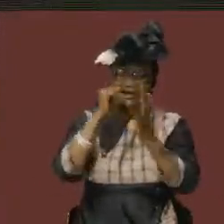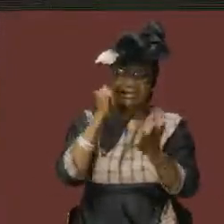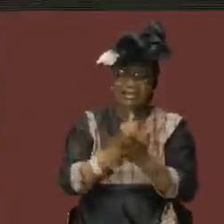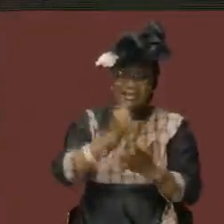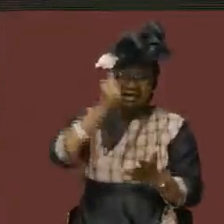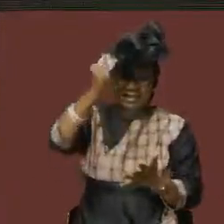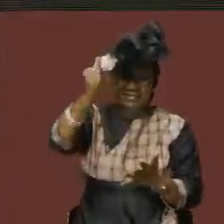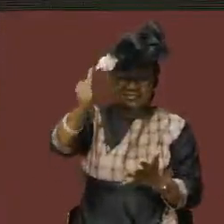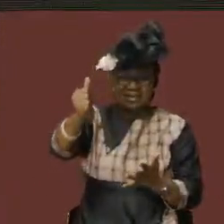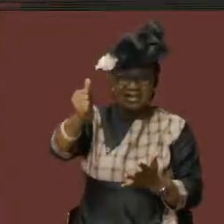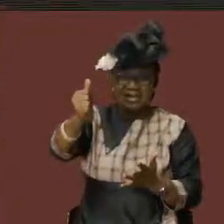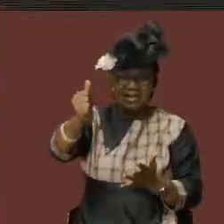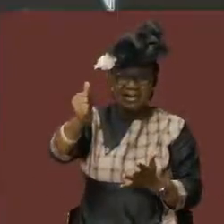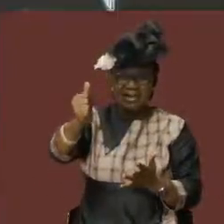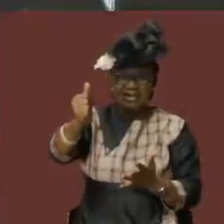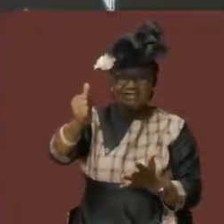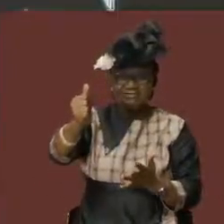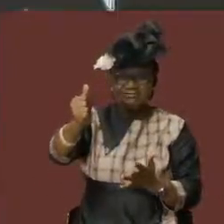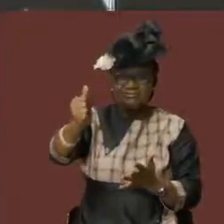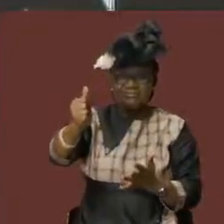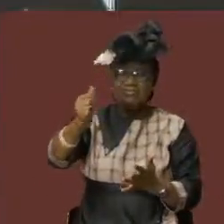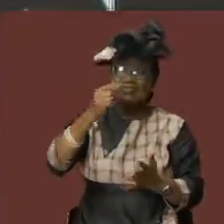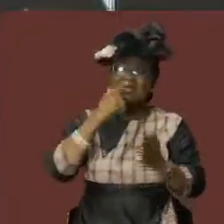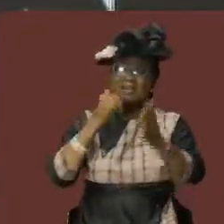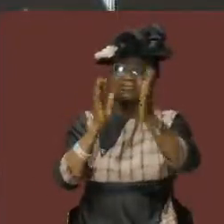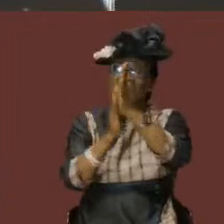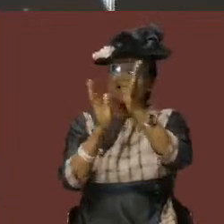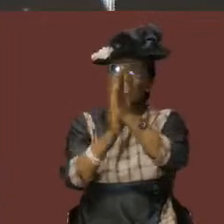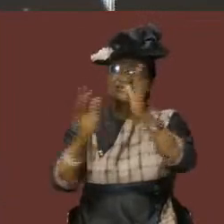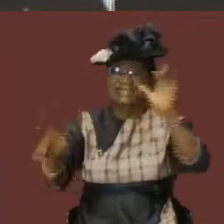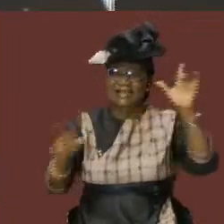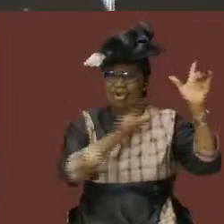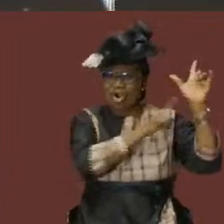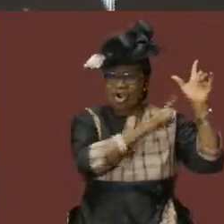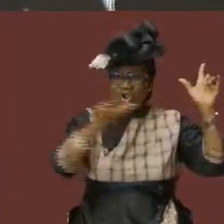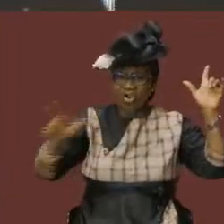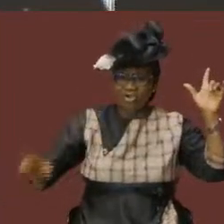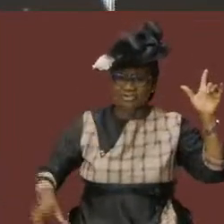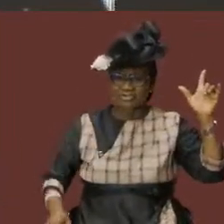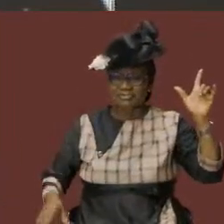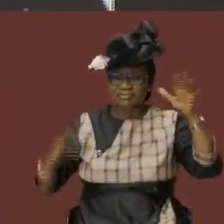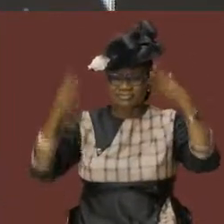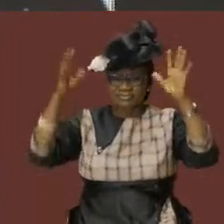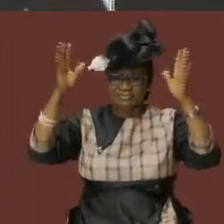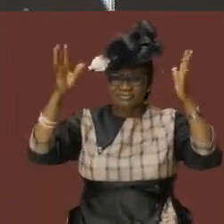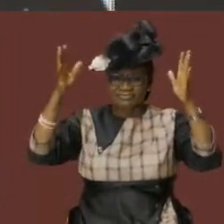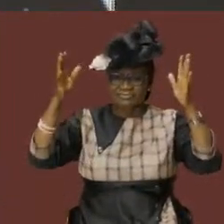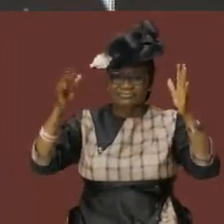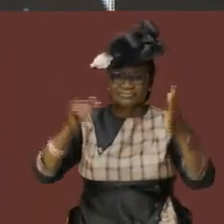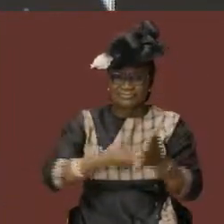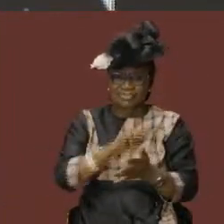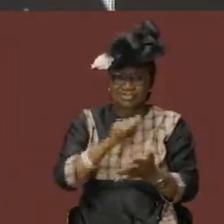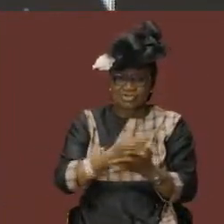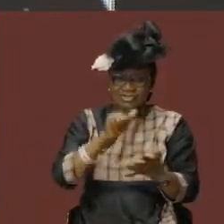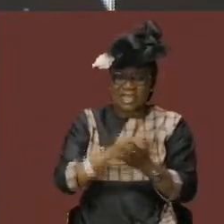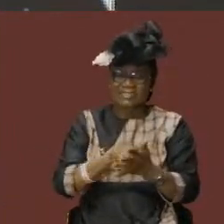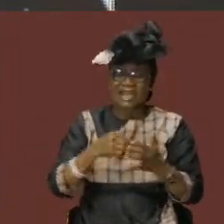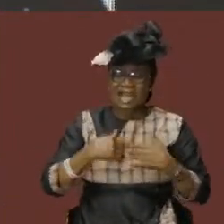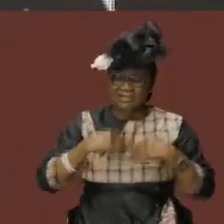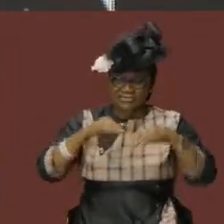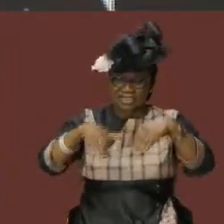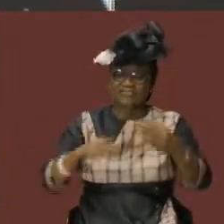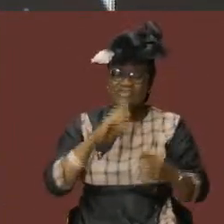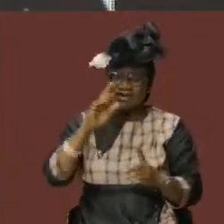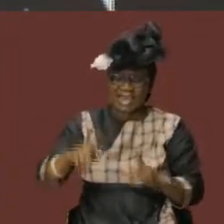Amen. Amen. Amen. Praise the Lord. And those of you who have given your life to Jesus